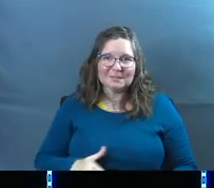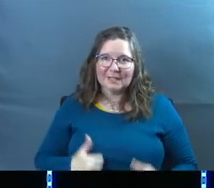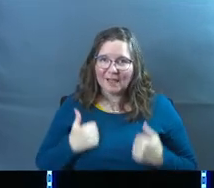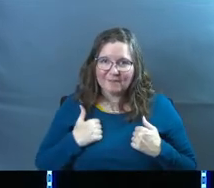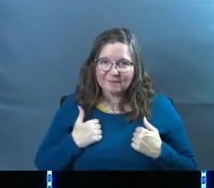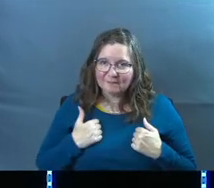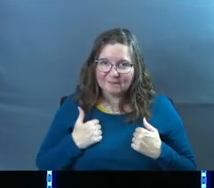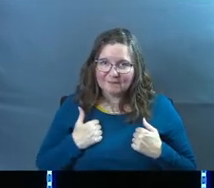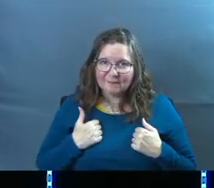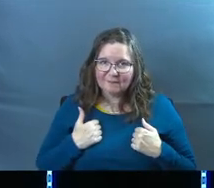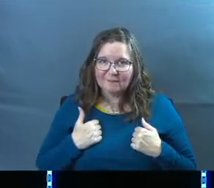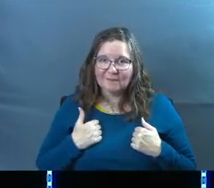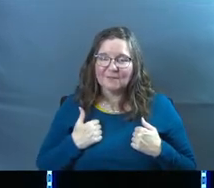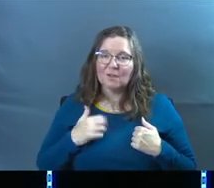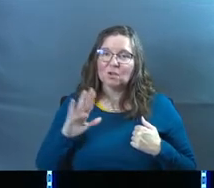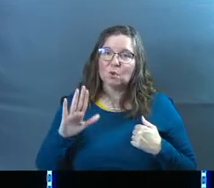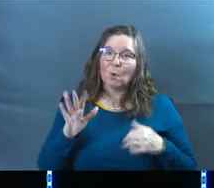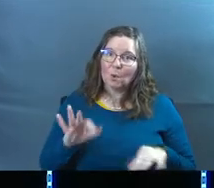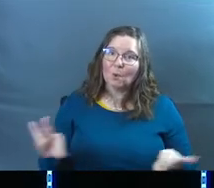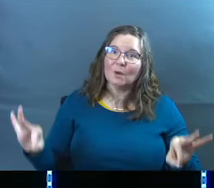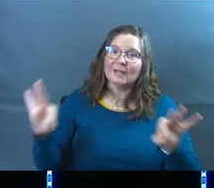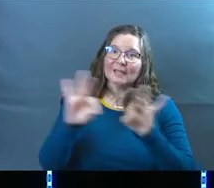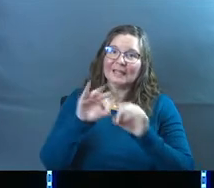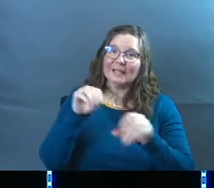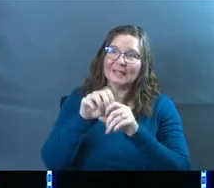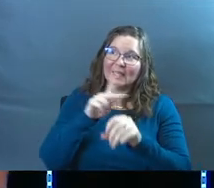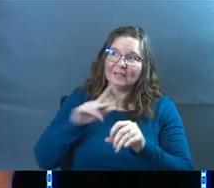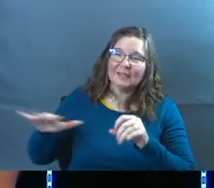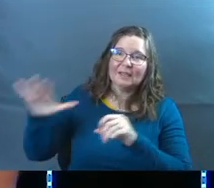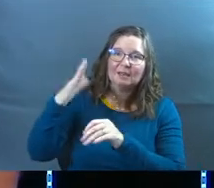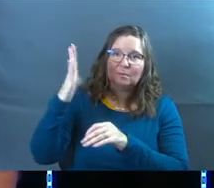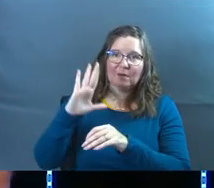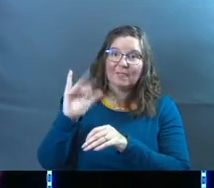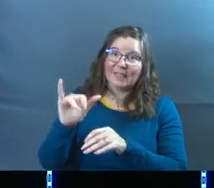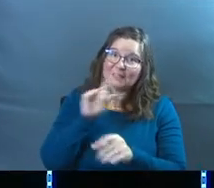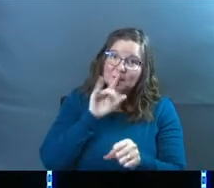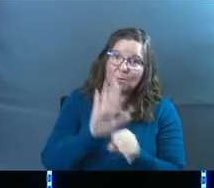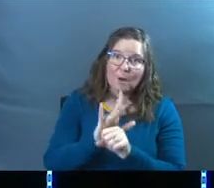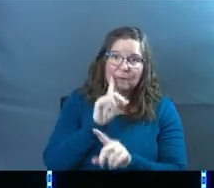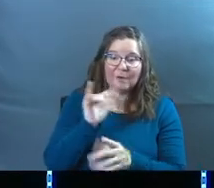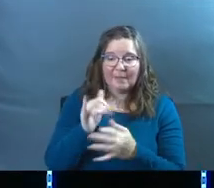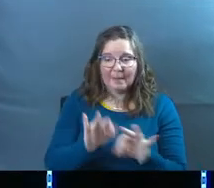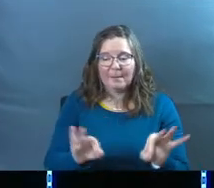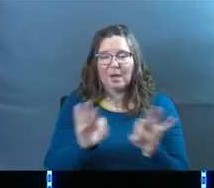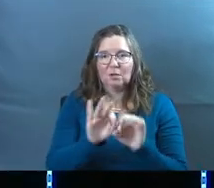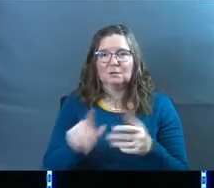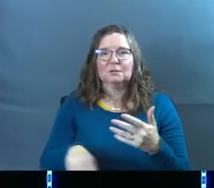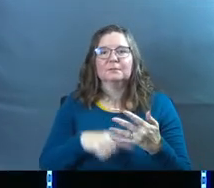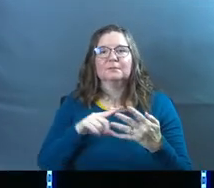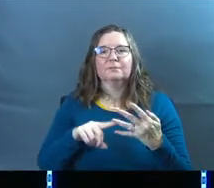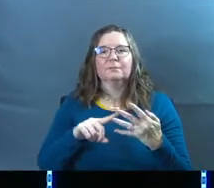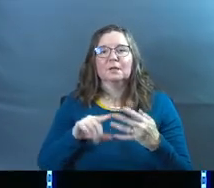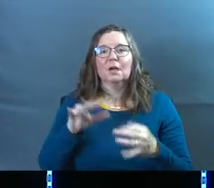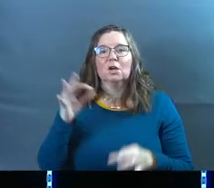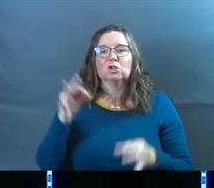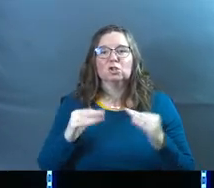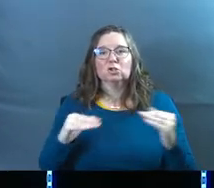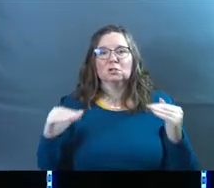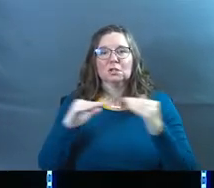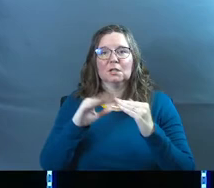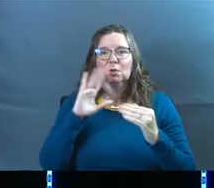life. You're key in the kingdom. That's a promise for you. That matters. Next, justice will prevail.